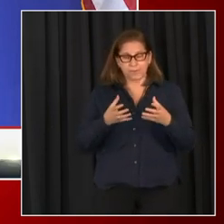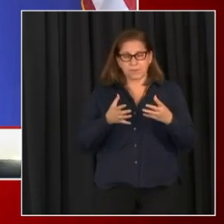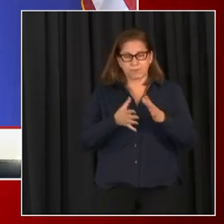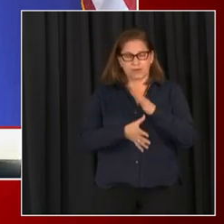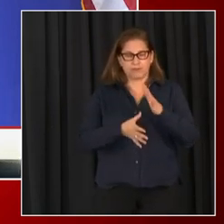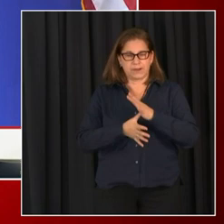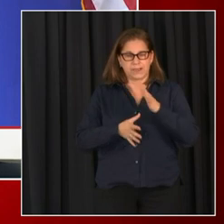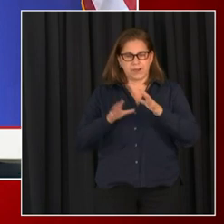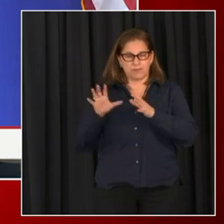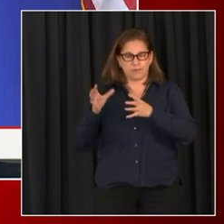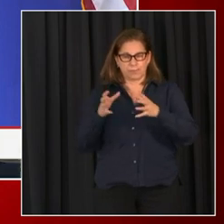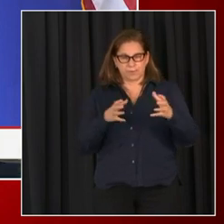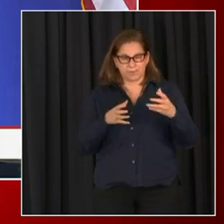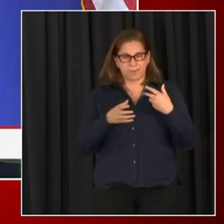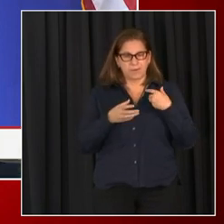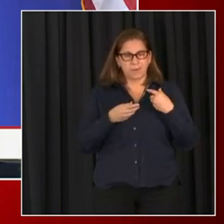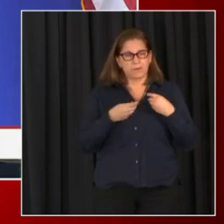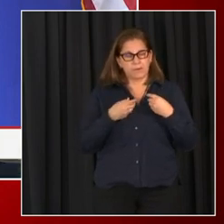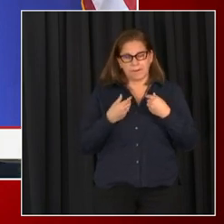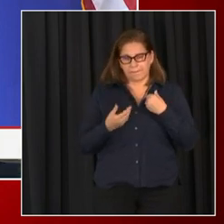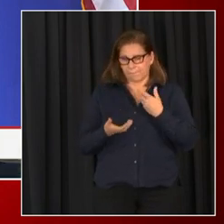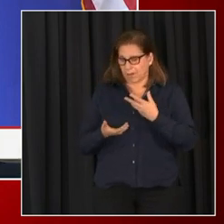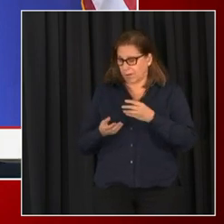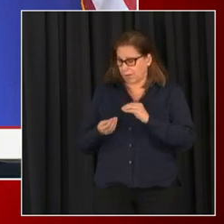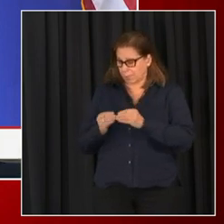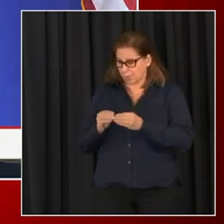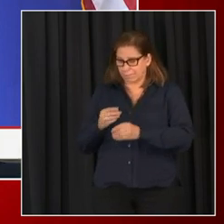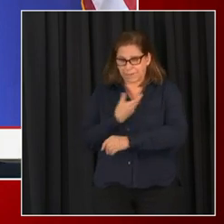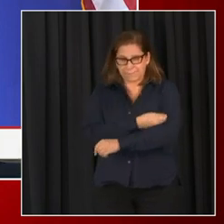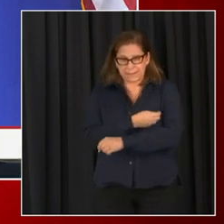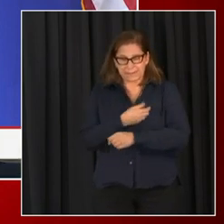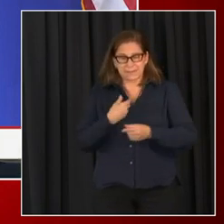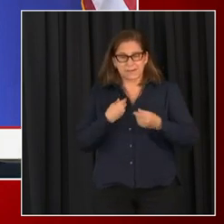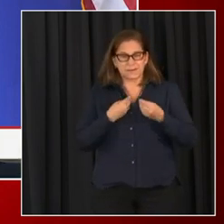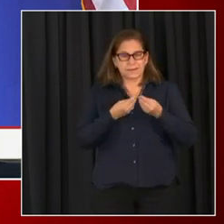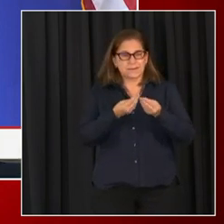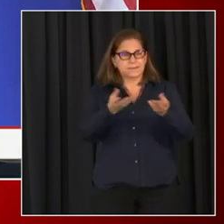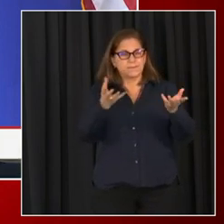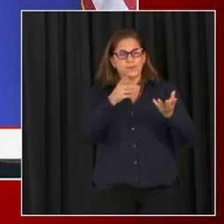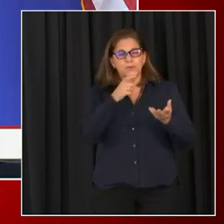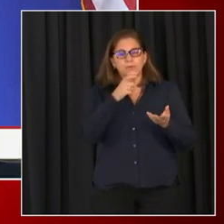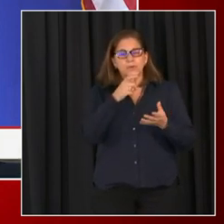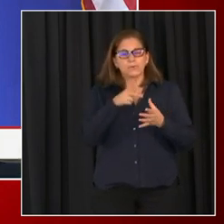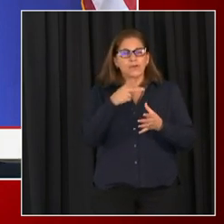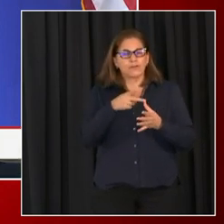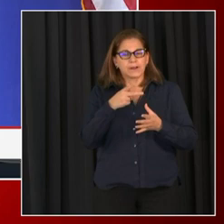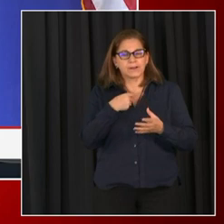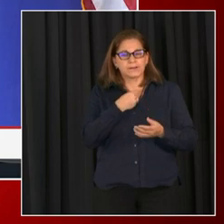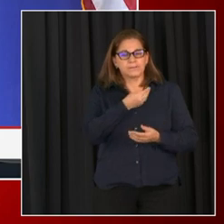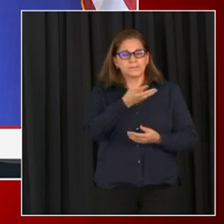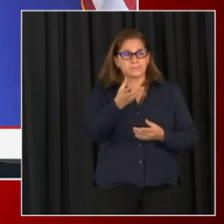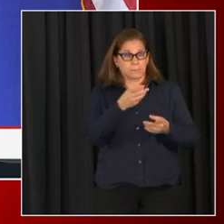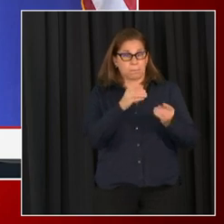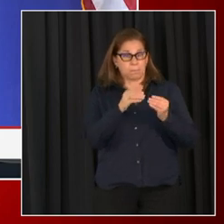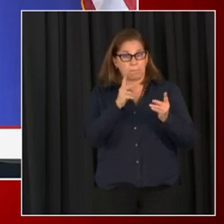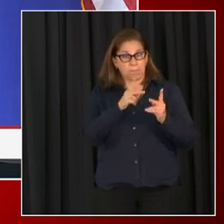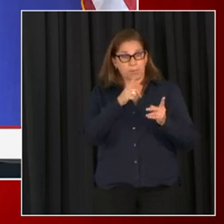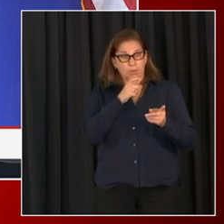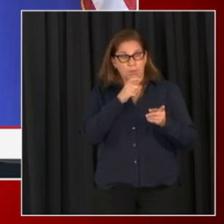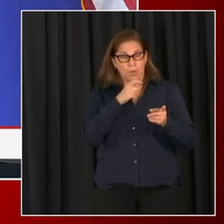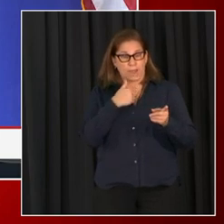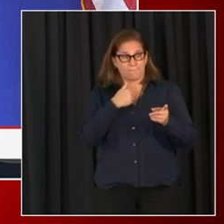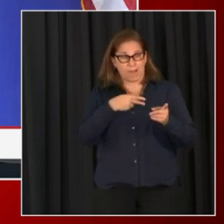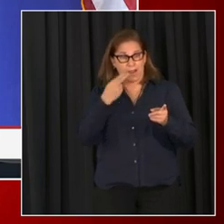they actually want to get the vaccine, have confidence in it, and will take it up. As there are more doses